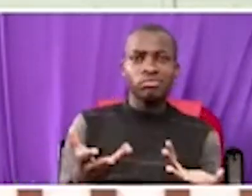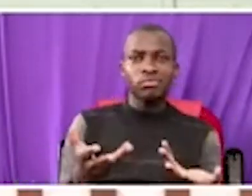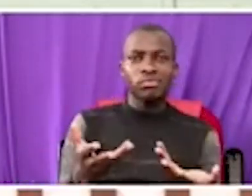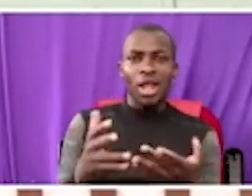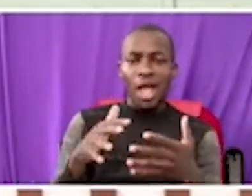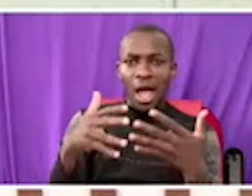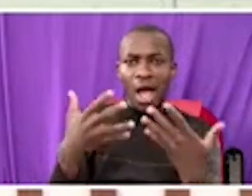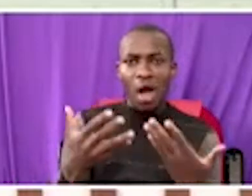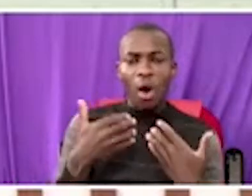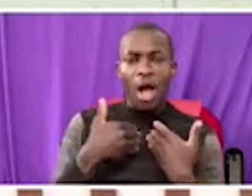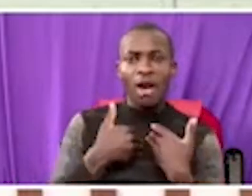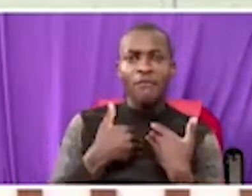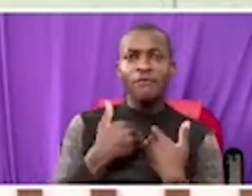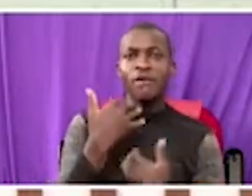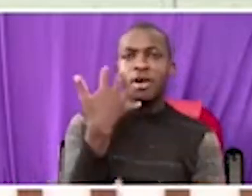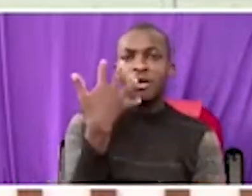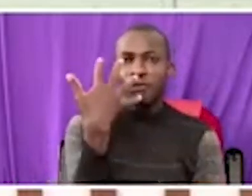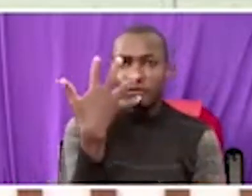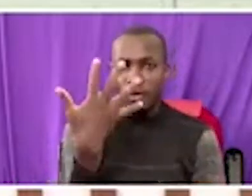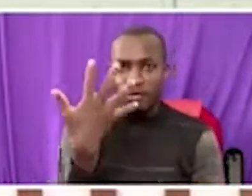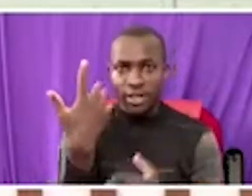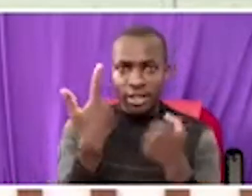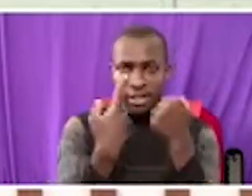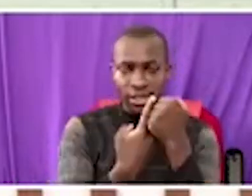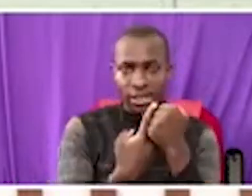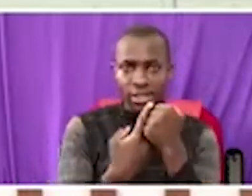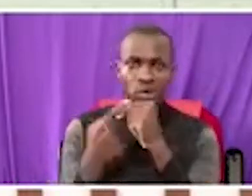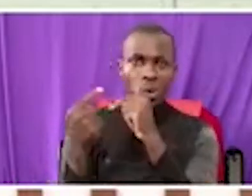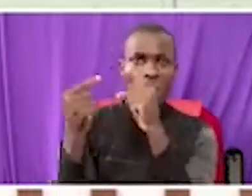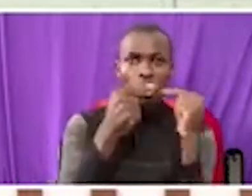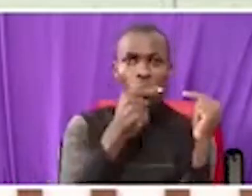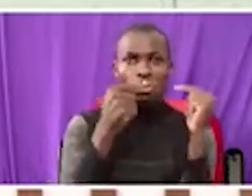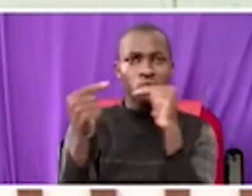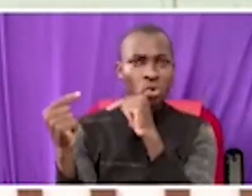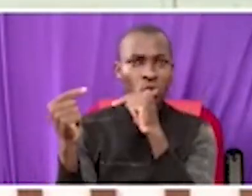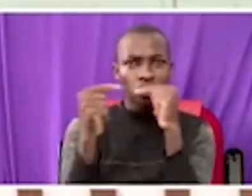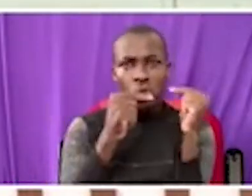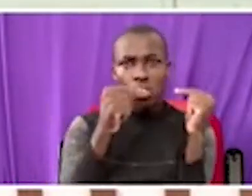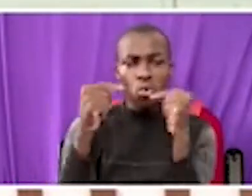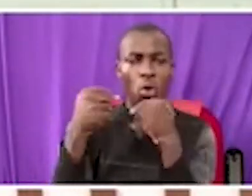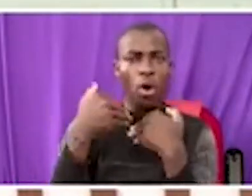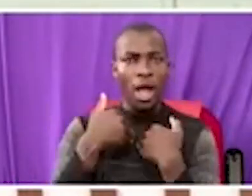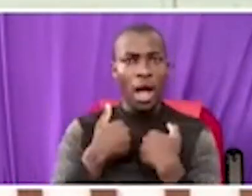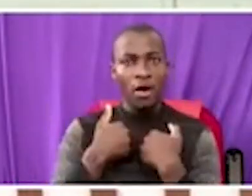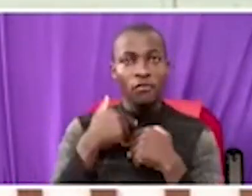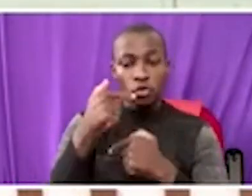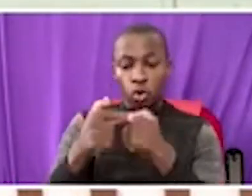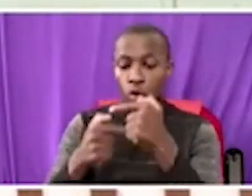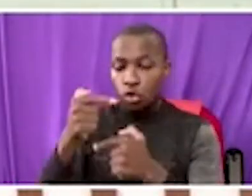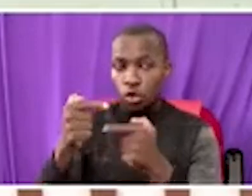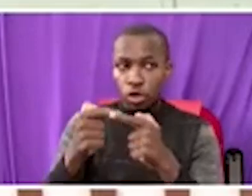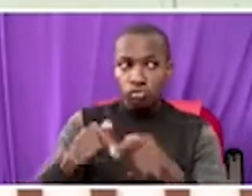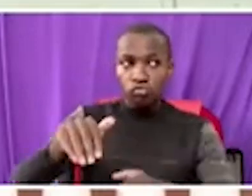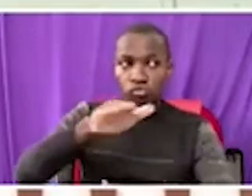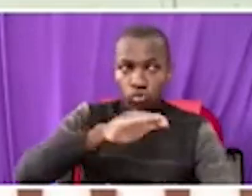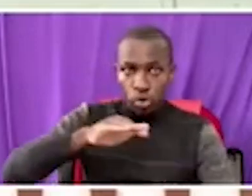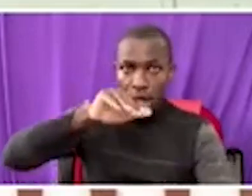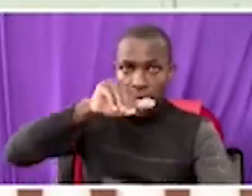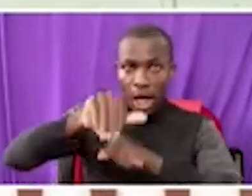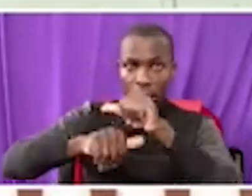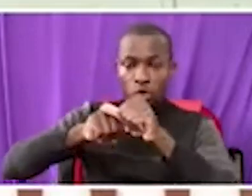has 56 wars and conflicts raging across this